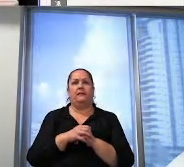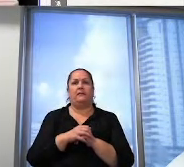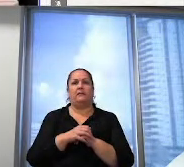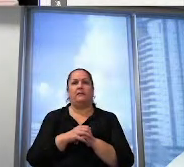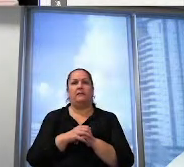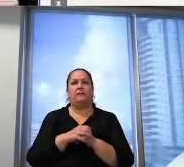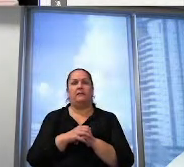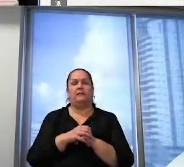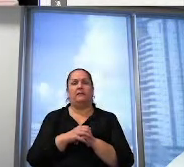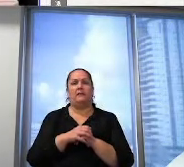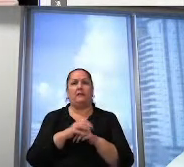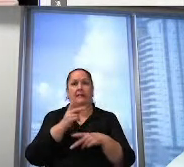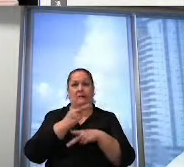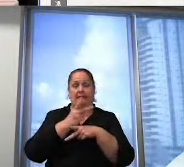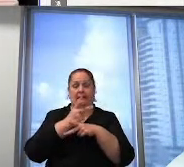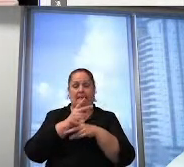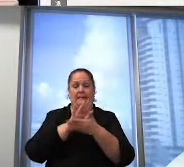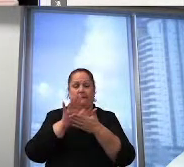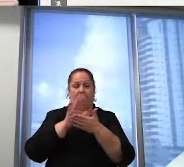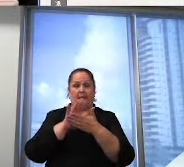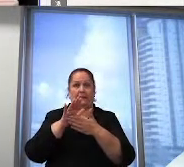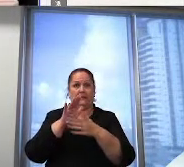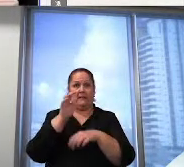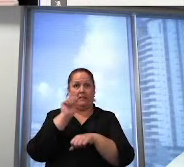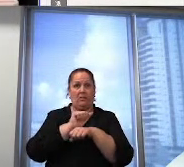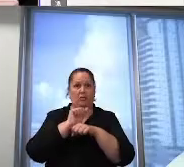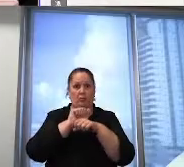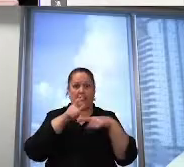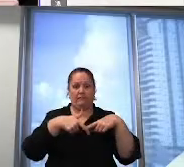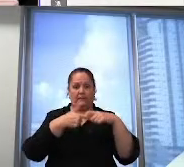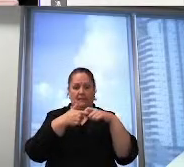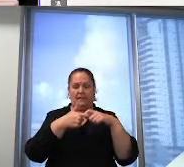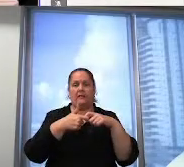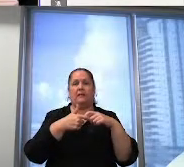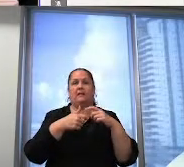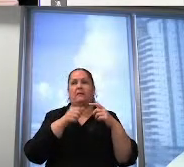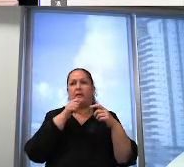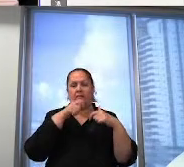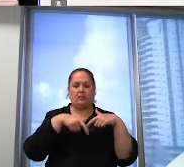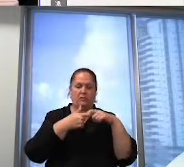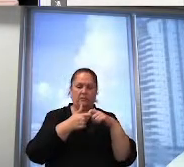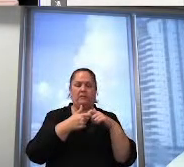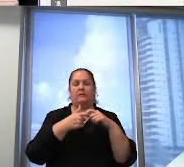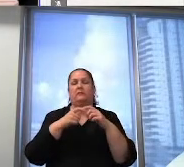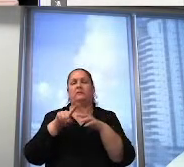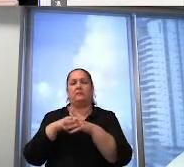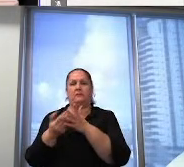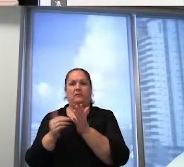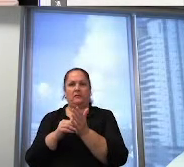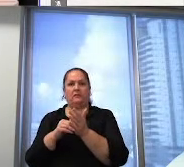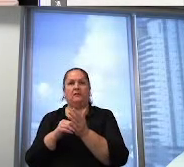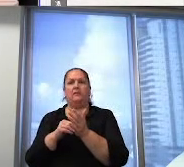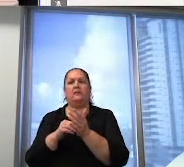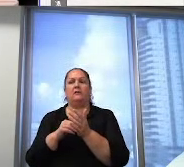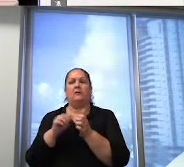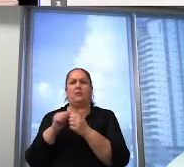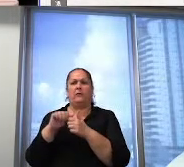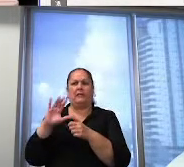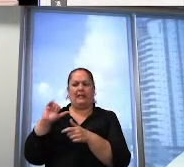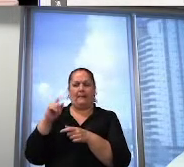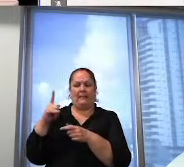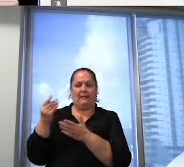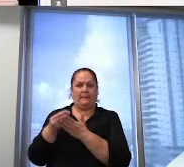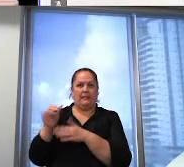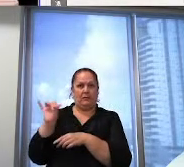Stopping the maintenance work. Again, I want to make sure it's clear because we got a stop-start problem with the working capital